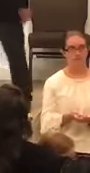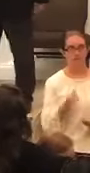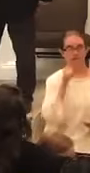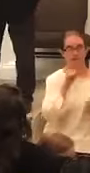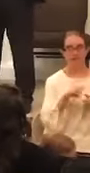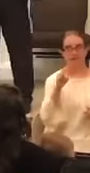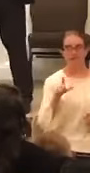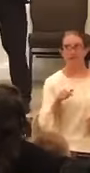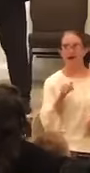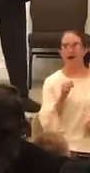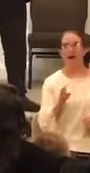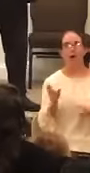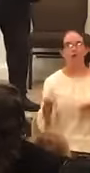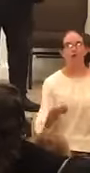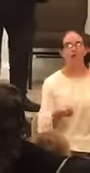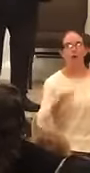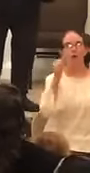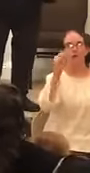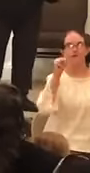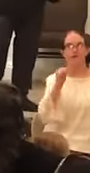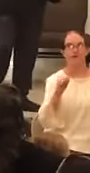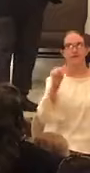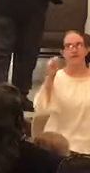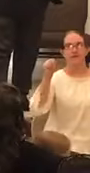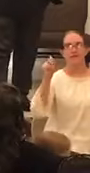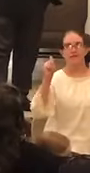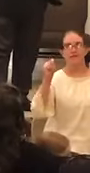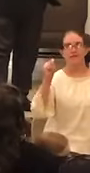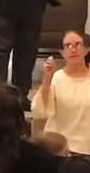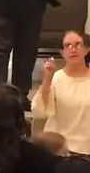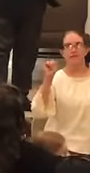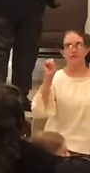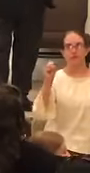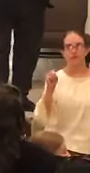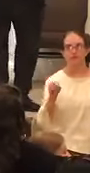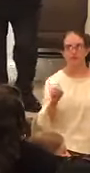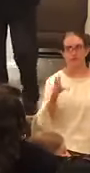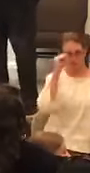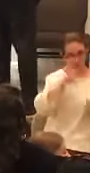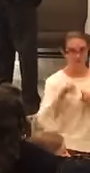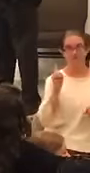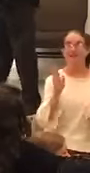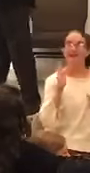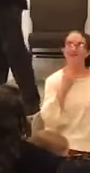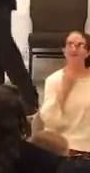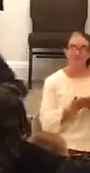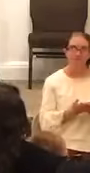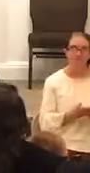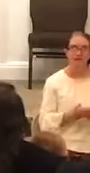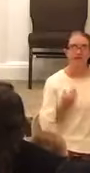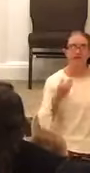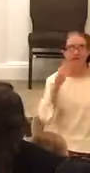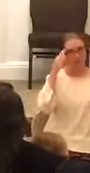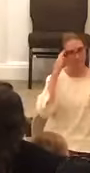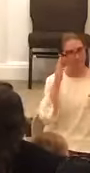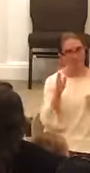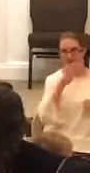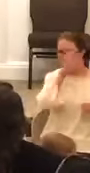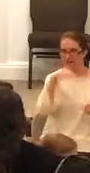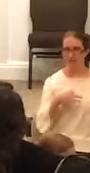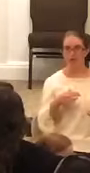Sister Elizabeth here said, well, I'm going to go down to San Antonio, Brother Driscoll. I said, that's great. You know how to get there? No, never been.